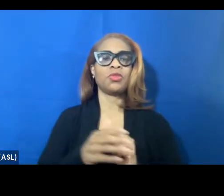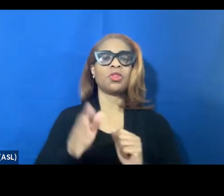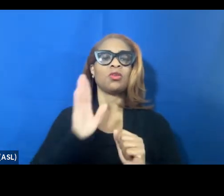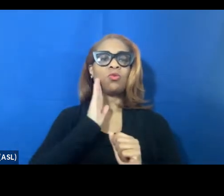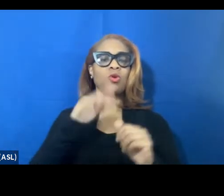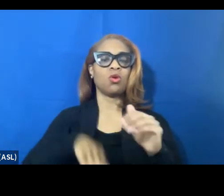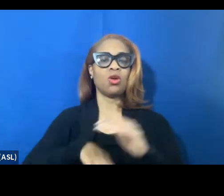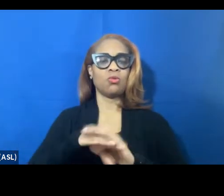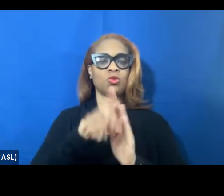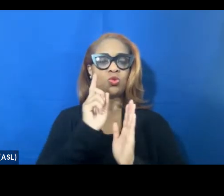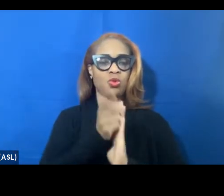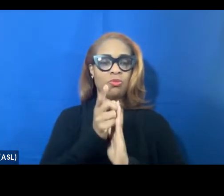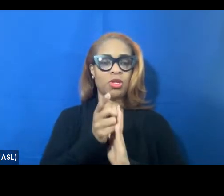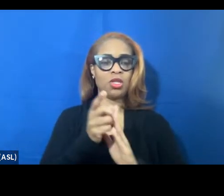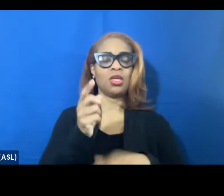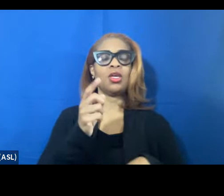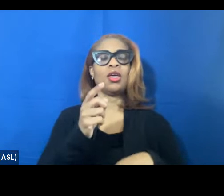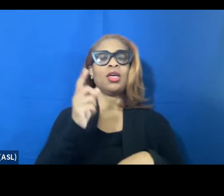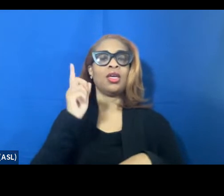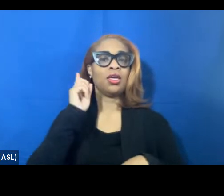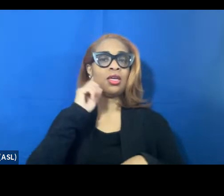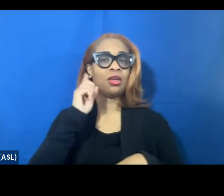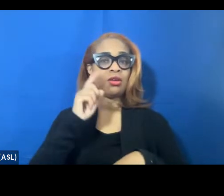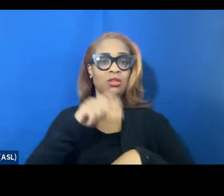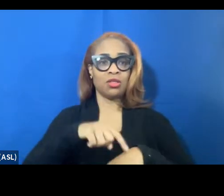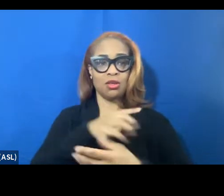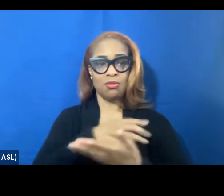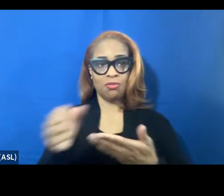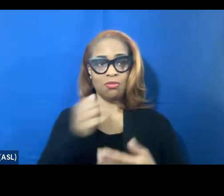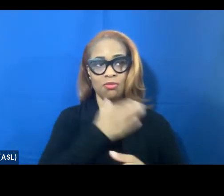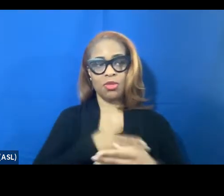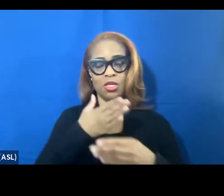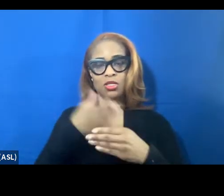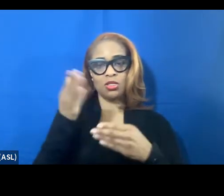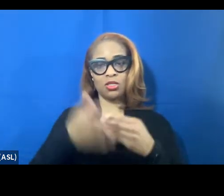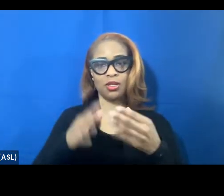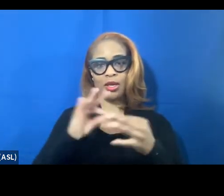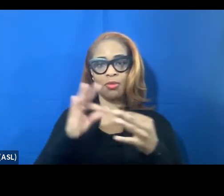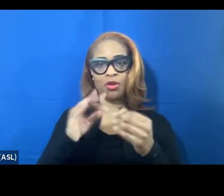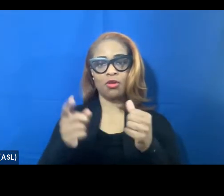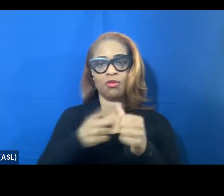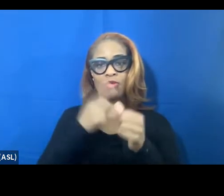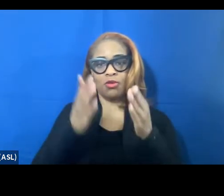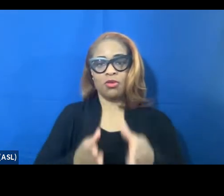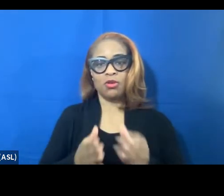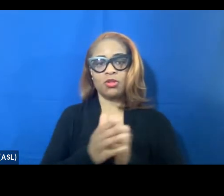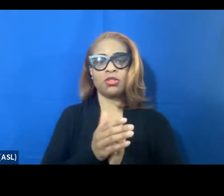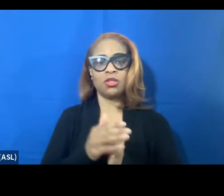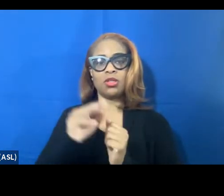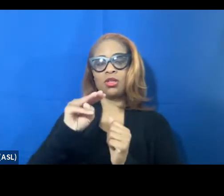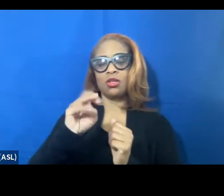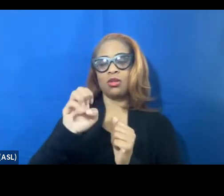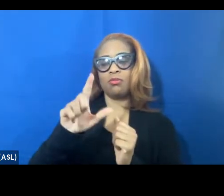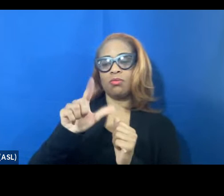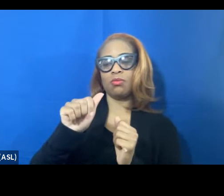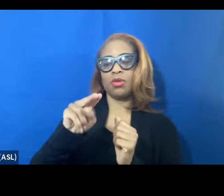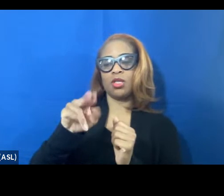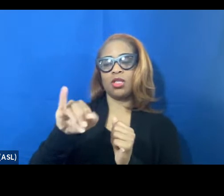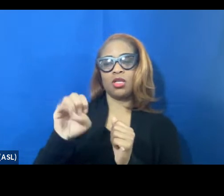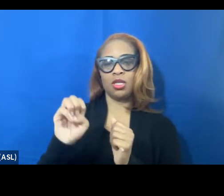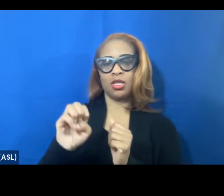to address the commission please conclude your remarks when you hear the timer first in line to provide public comment is melanie mack